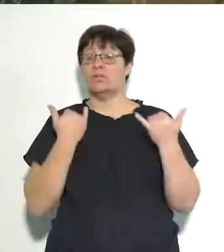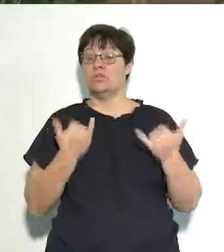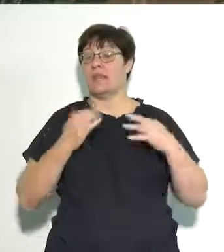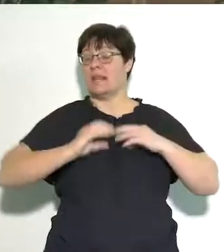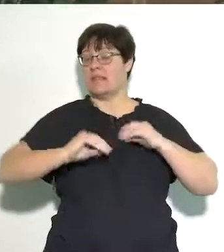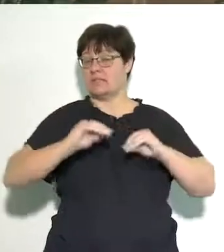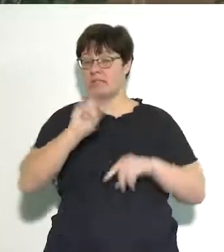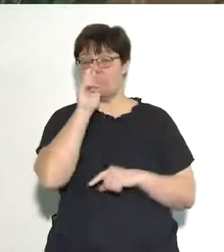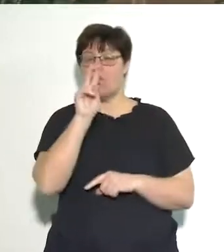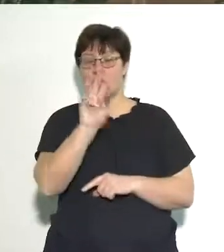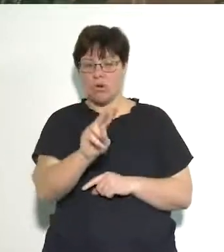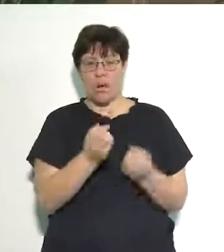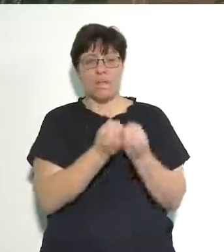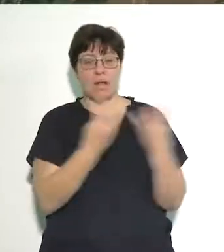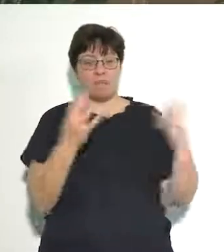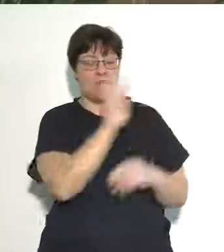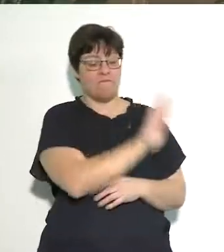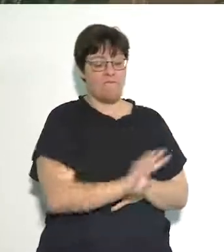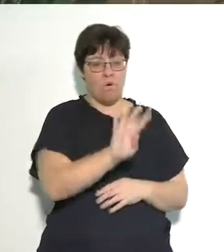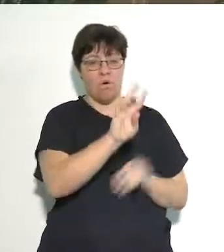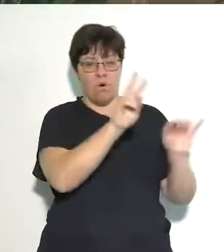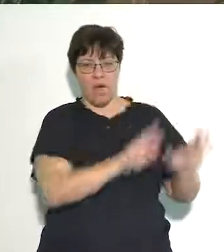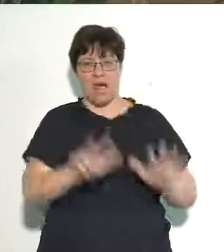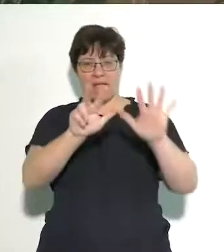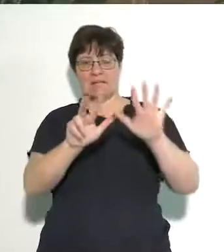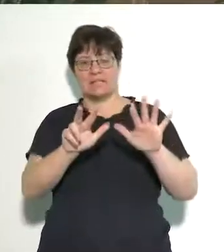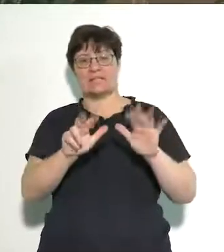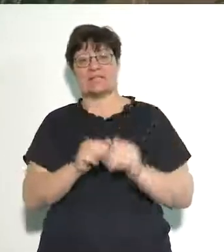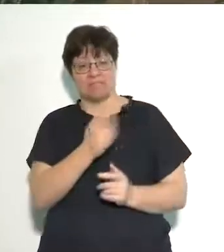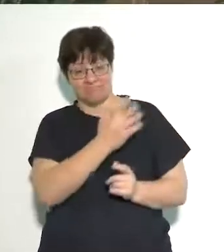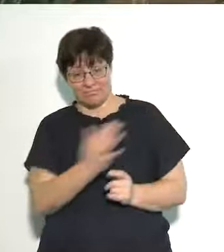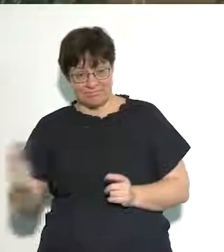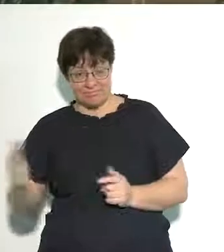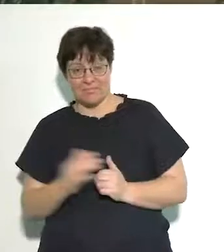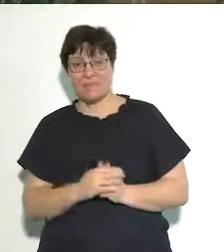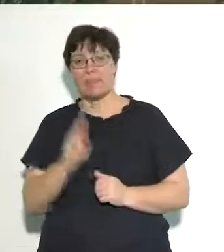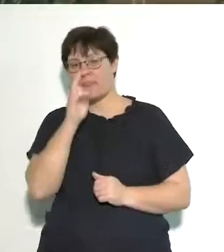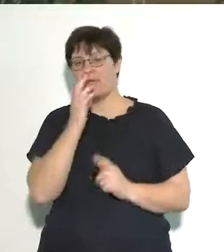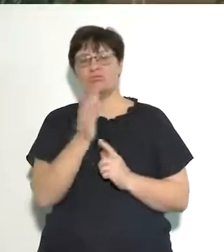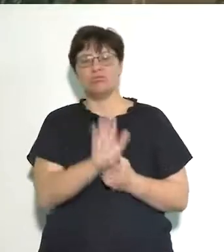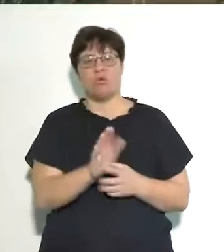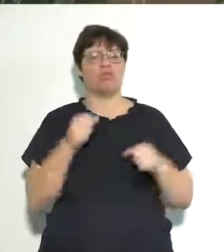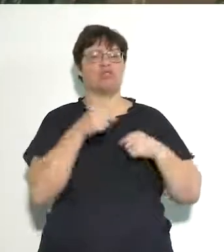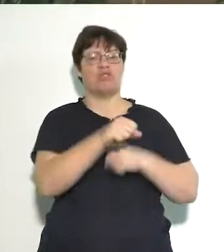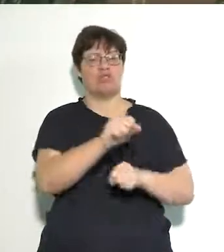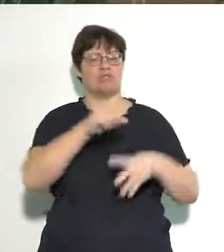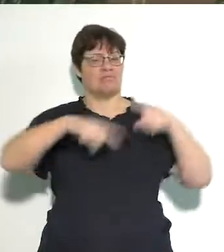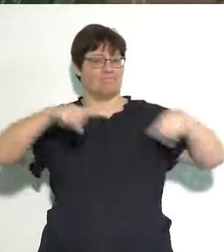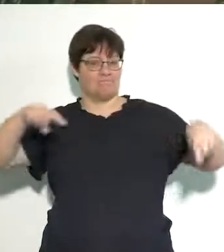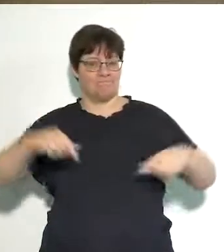today's lesson, we're looking at your multiples of 4. Okay, and I'm going to show you different